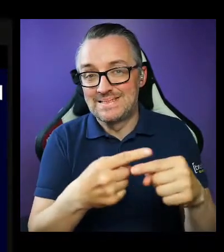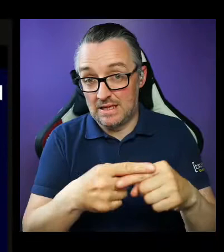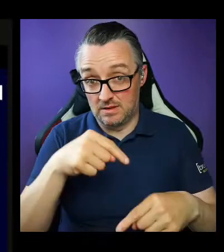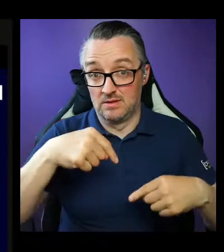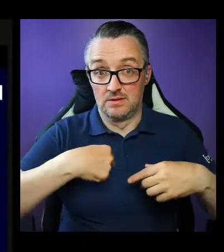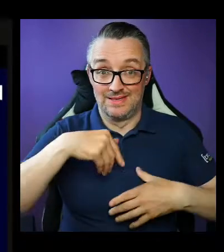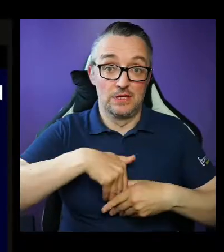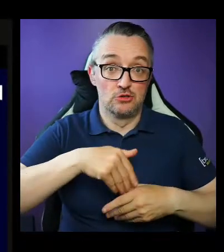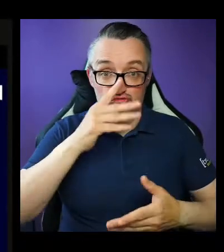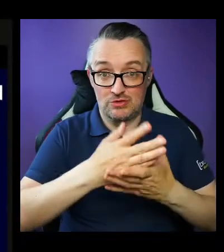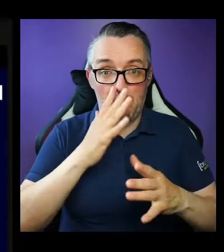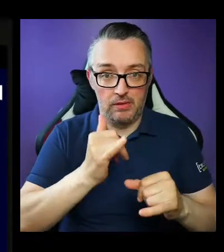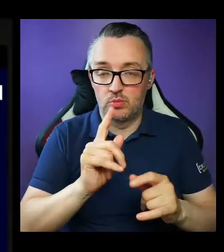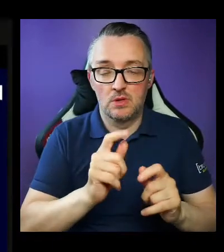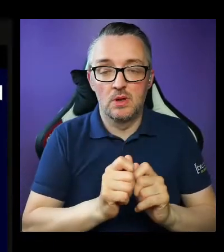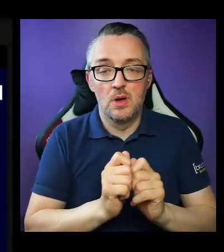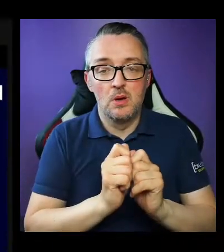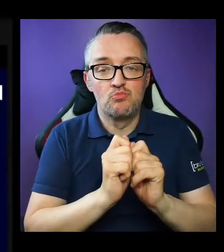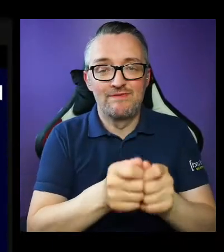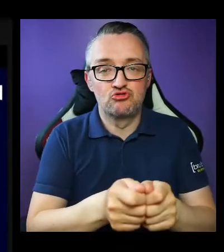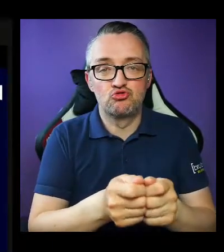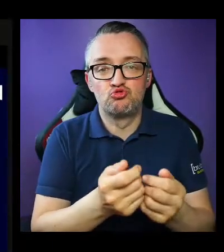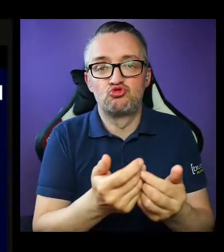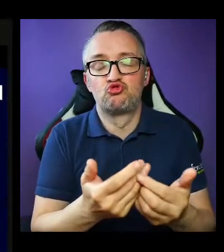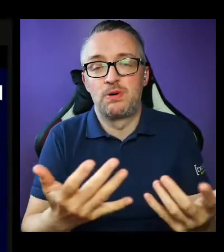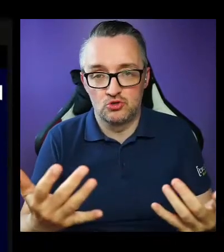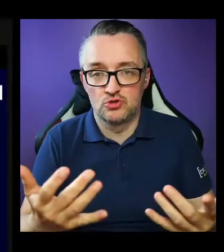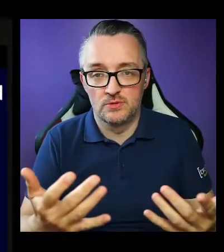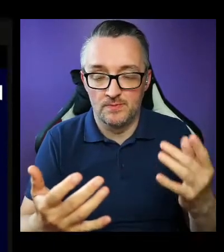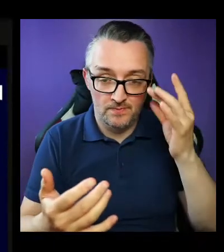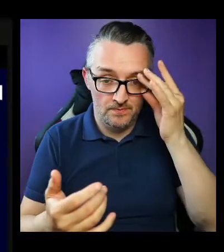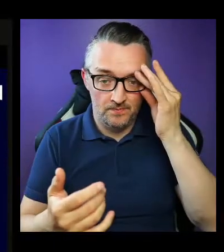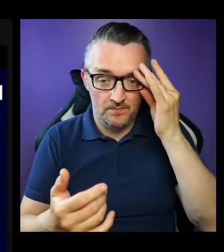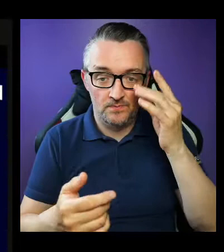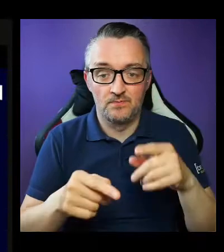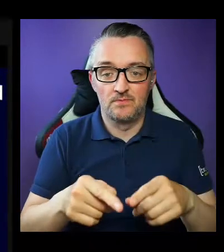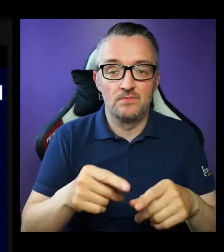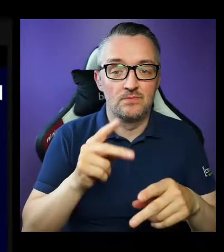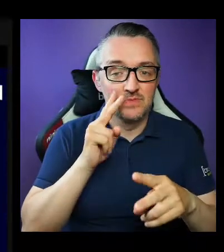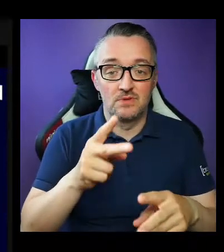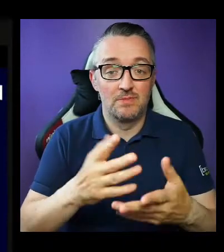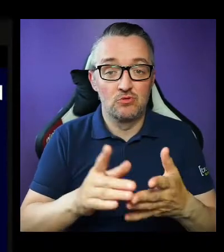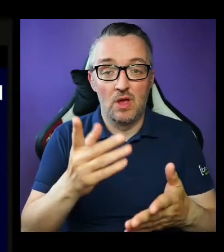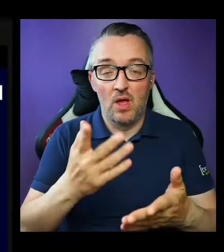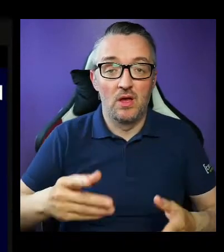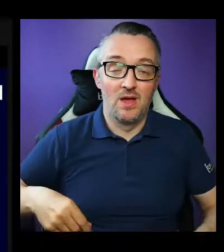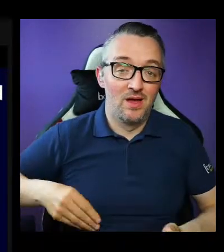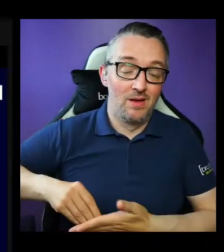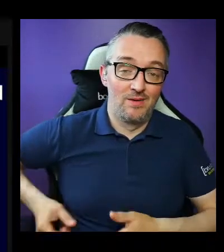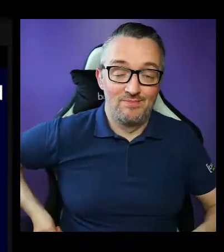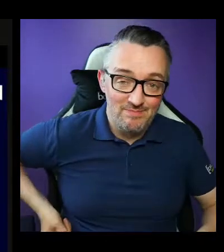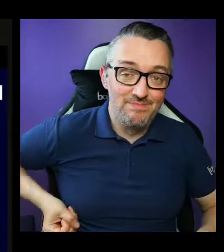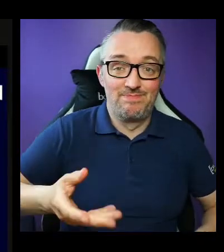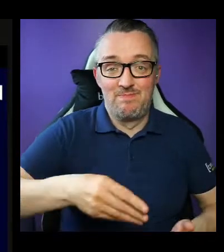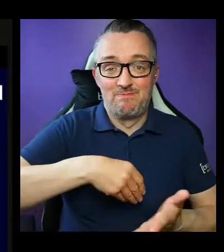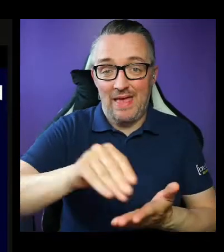outside as well, is provisioning too much. And in this case, you'll just end up paying for more than you need. So